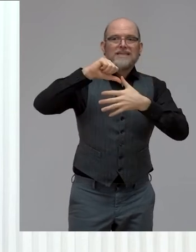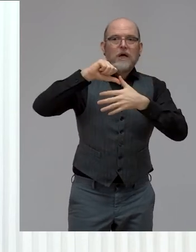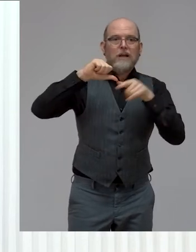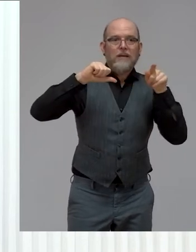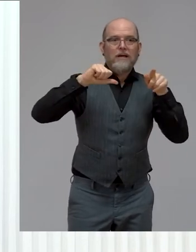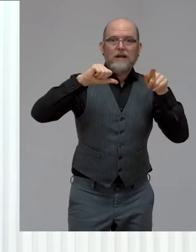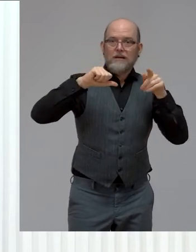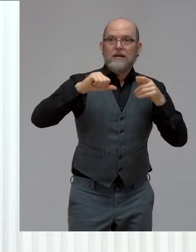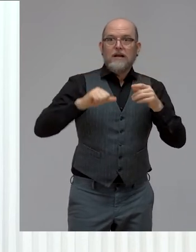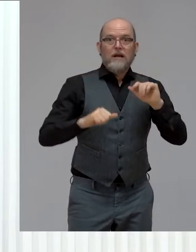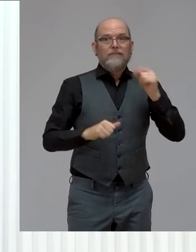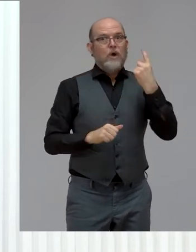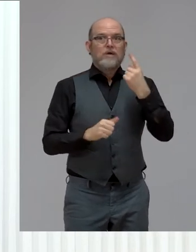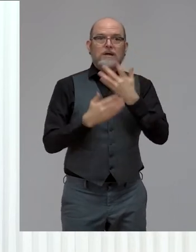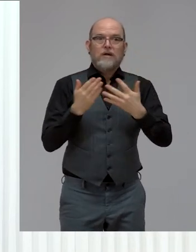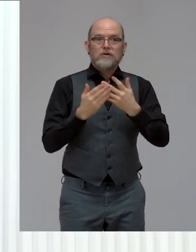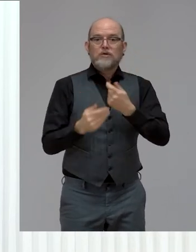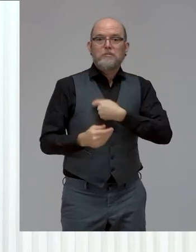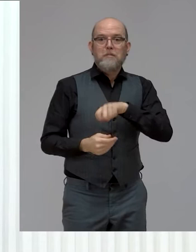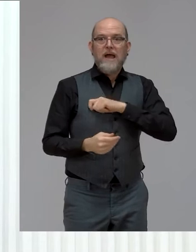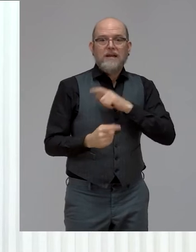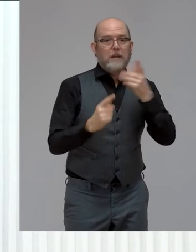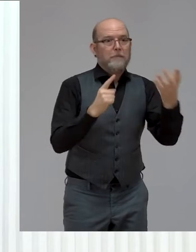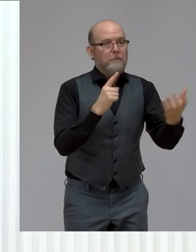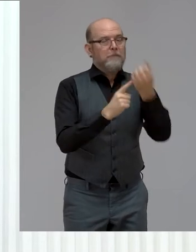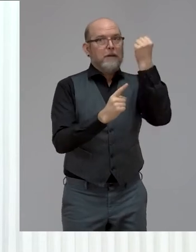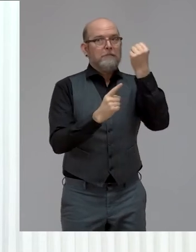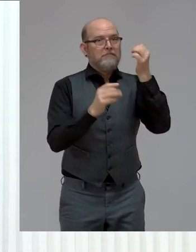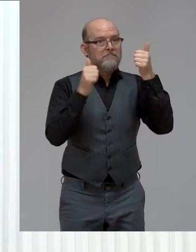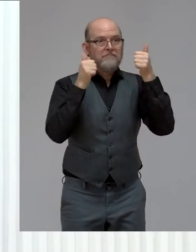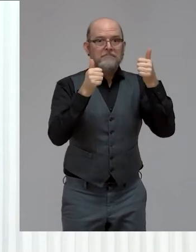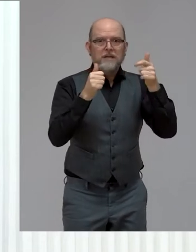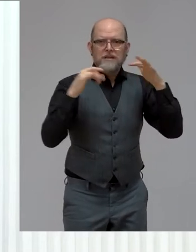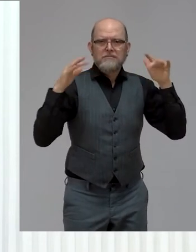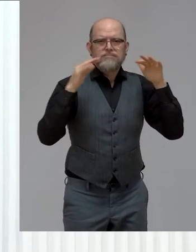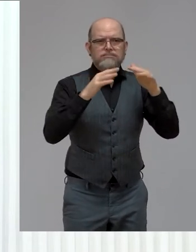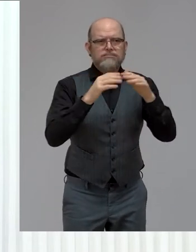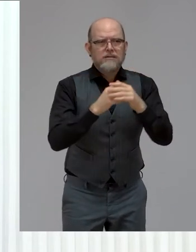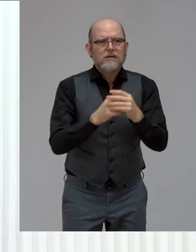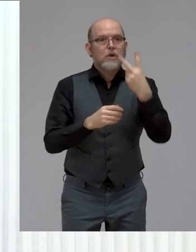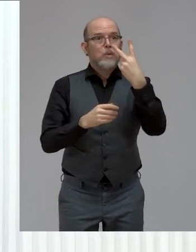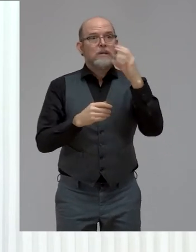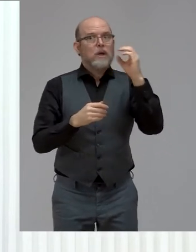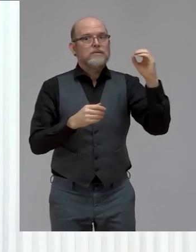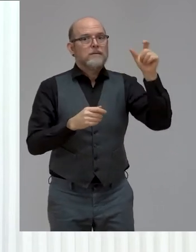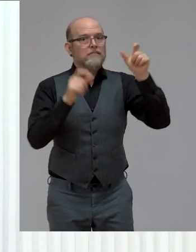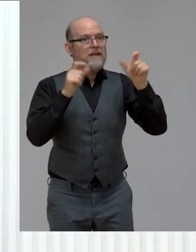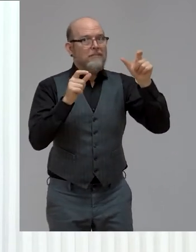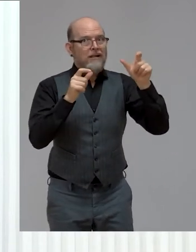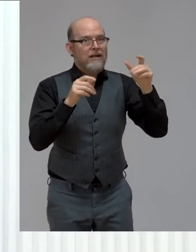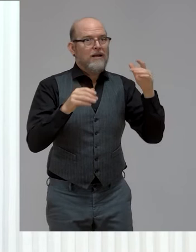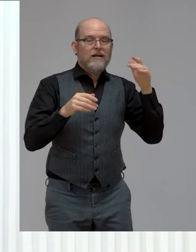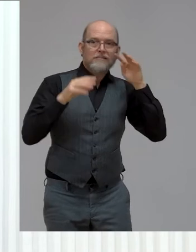success with some 2,000 attendees from around the globe. We look forward